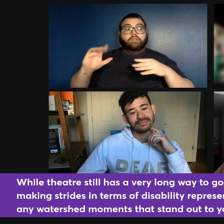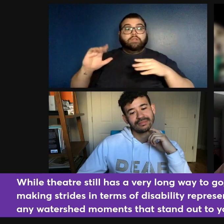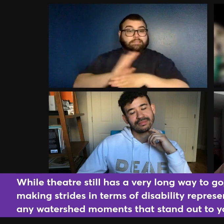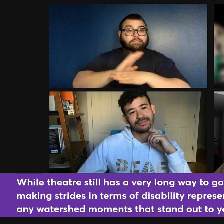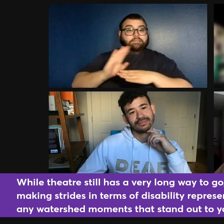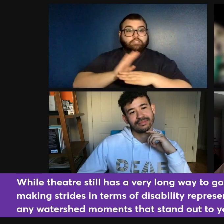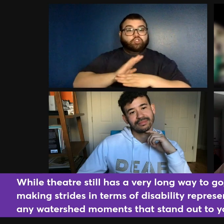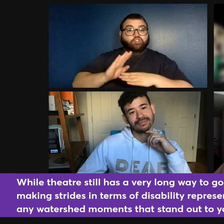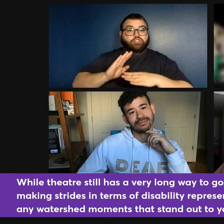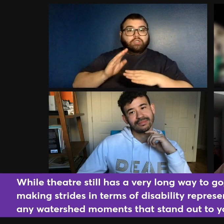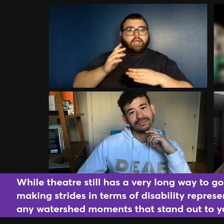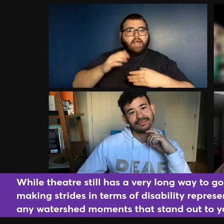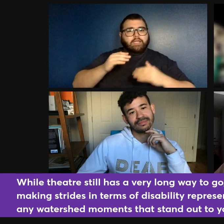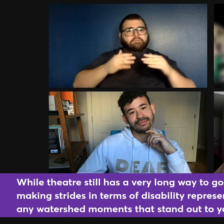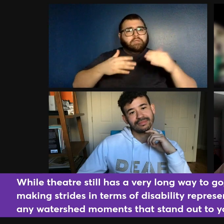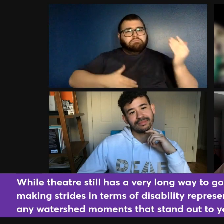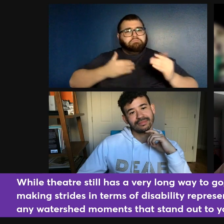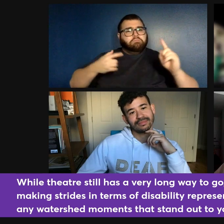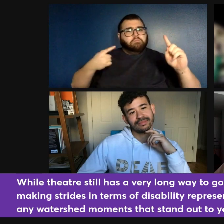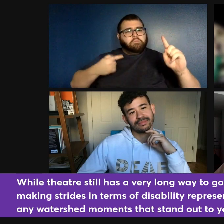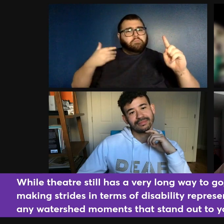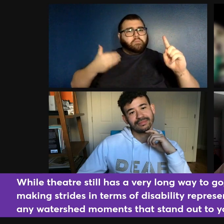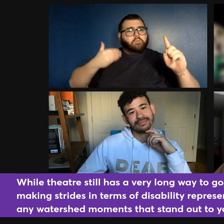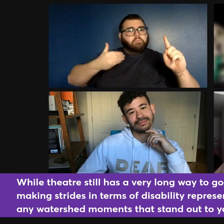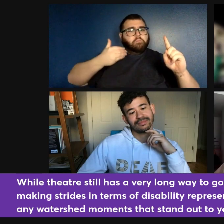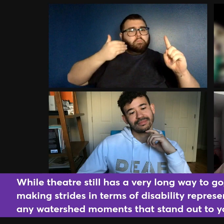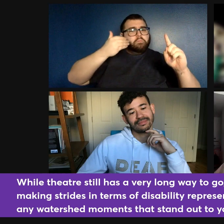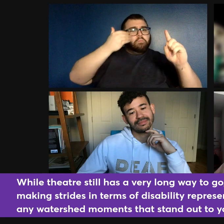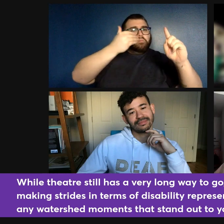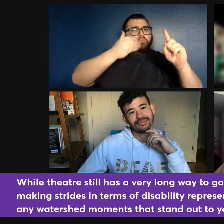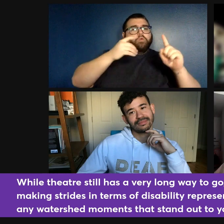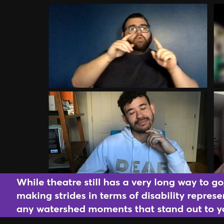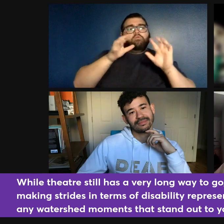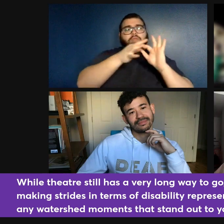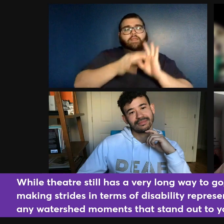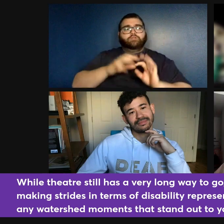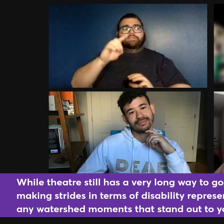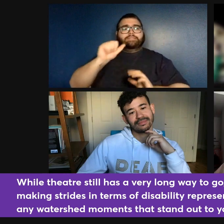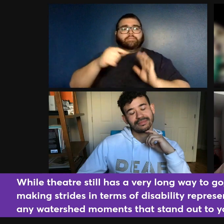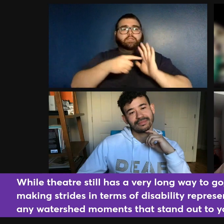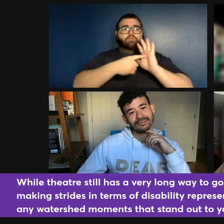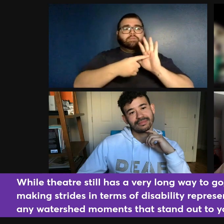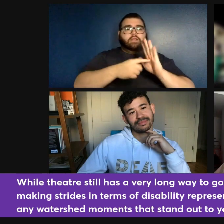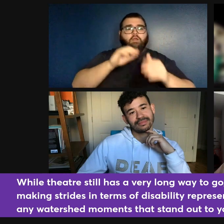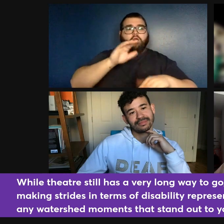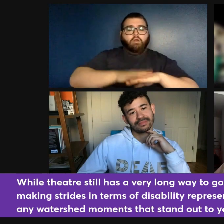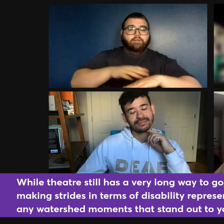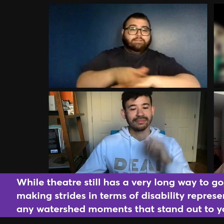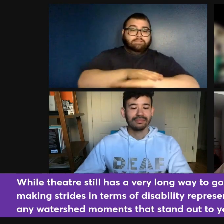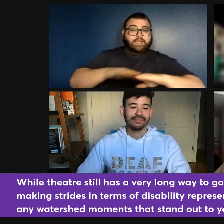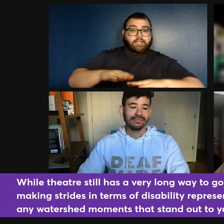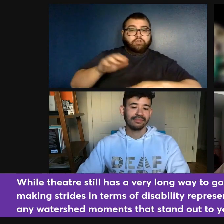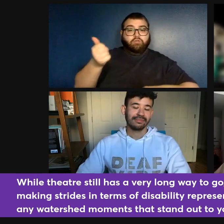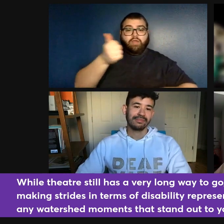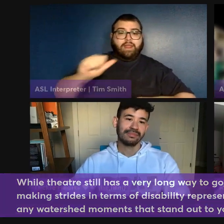in terms of disability representation on stage. Are there any watershed moments that stand out to you?